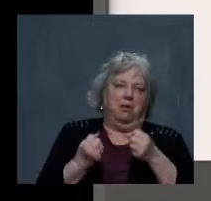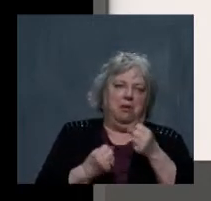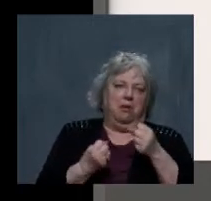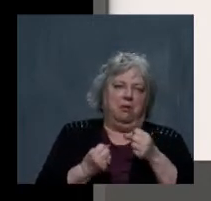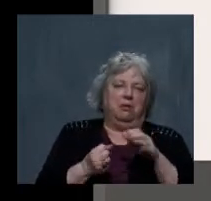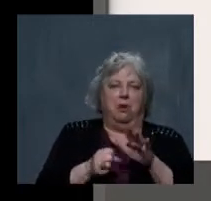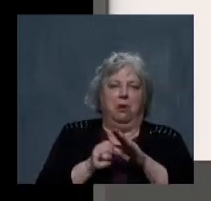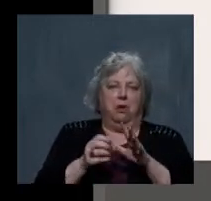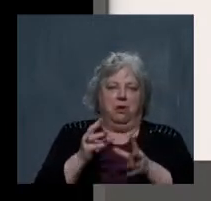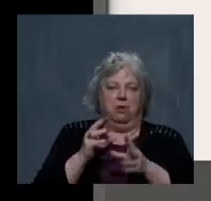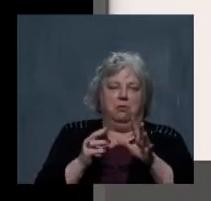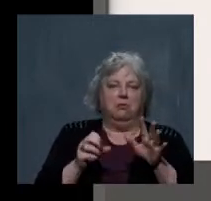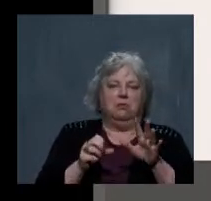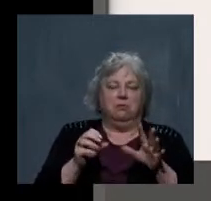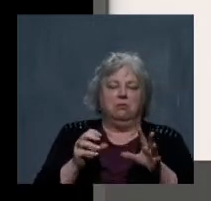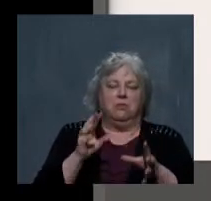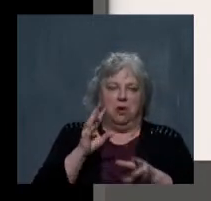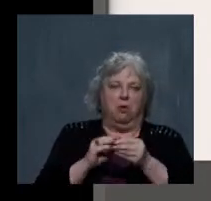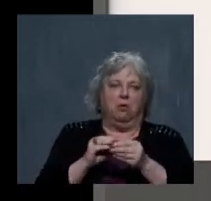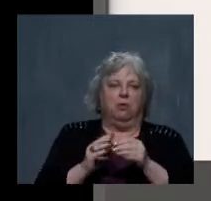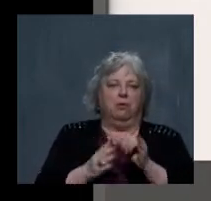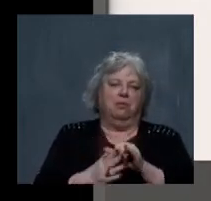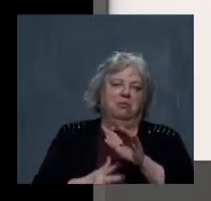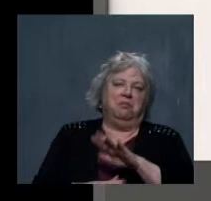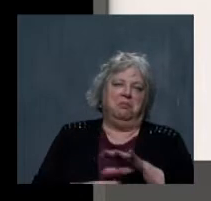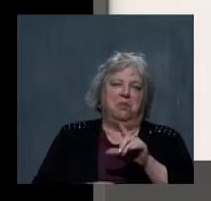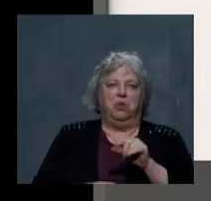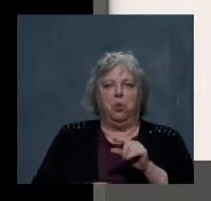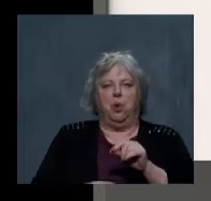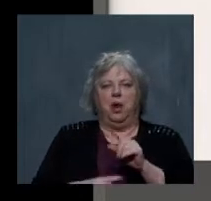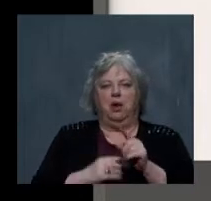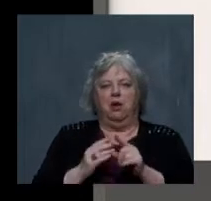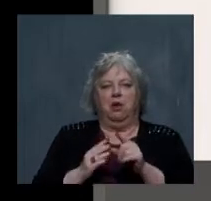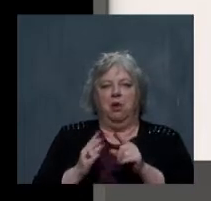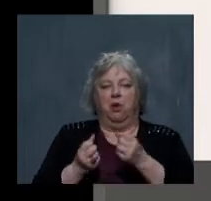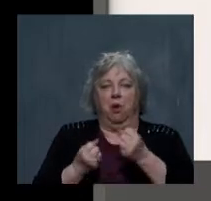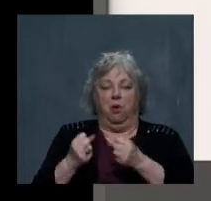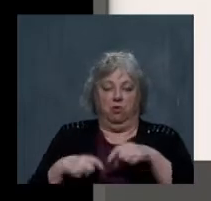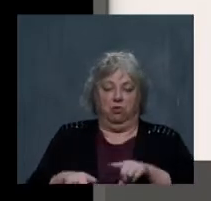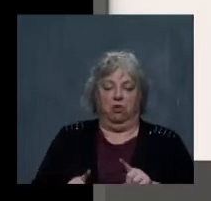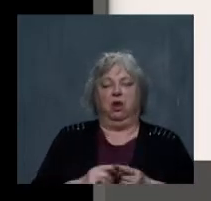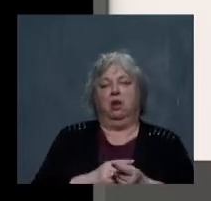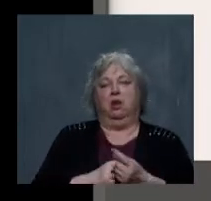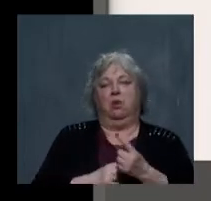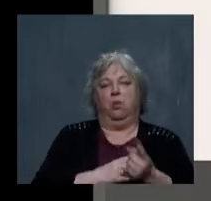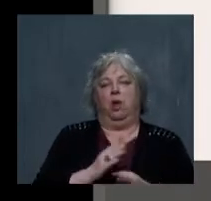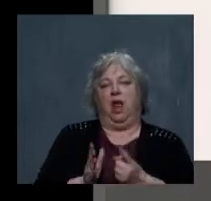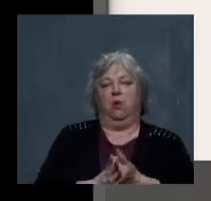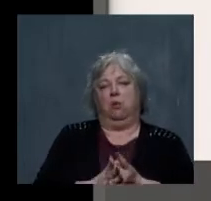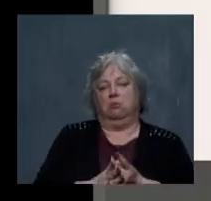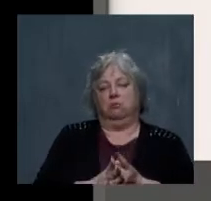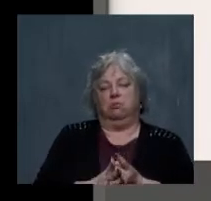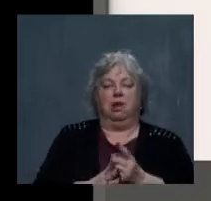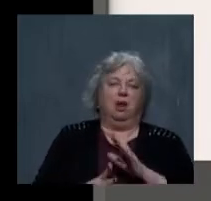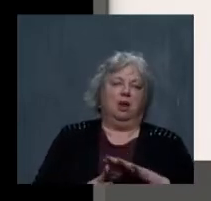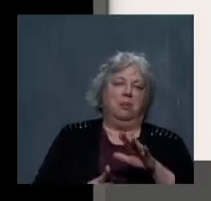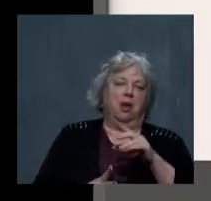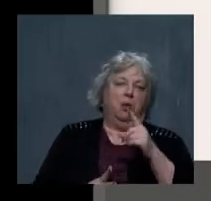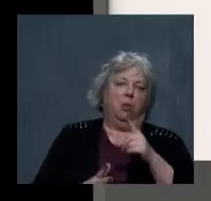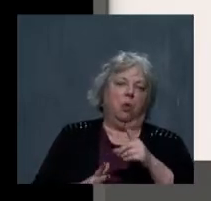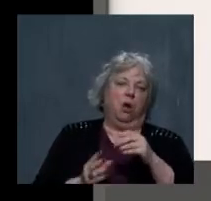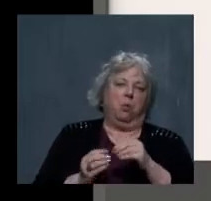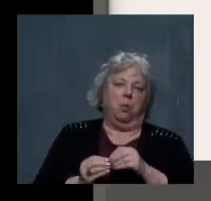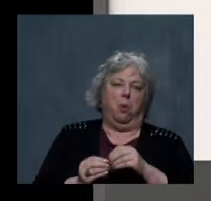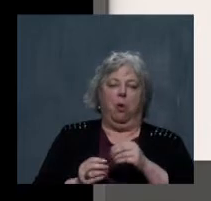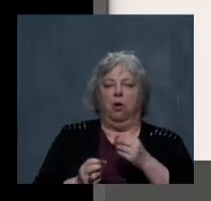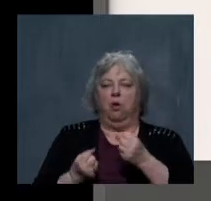exiting. Those are respectively 20 cars during an hour in the AM peak hour, about one additional